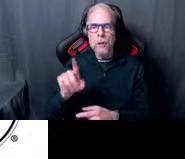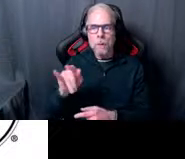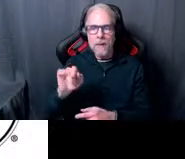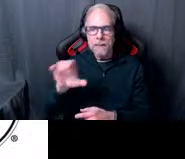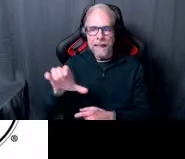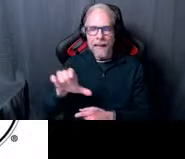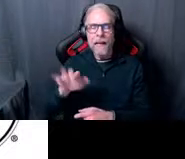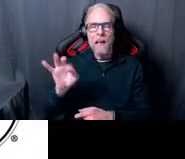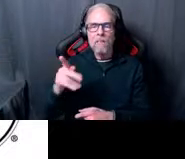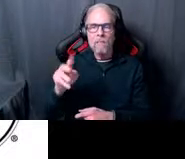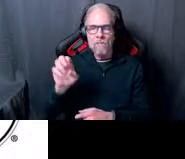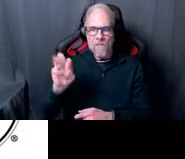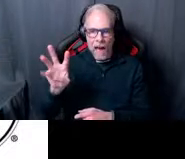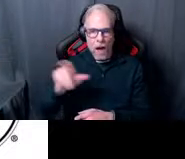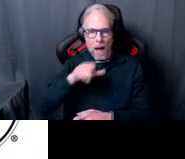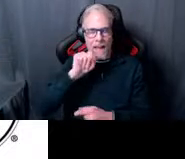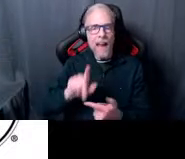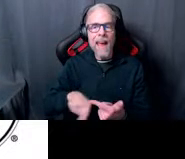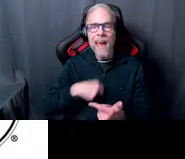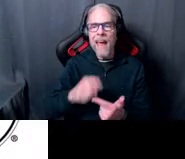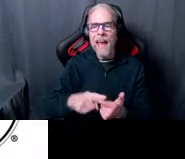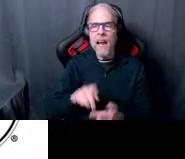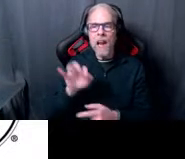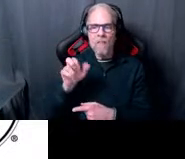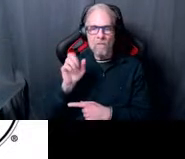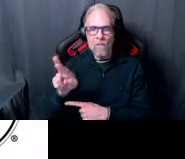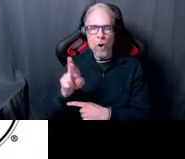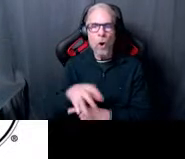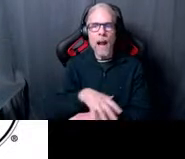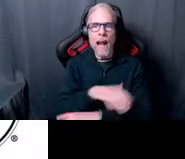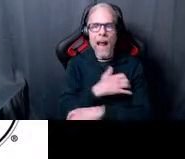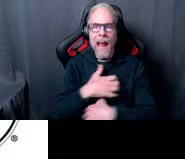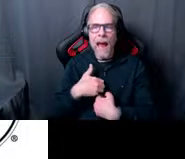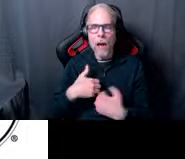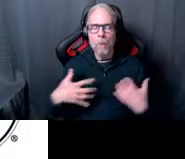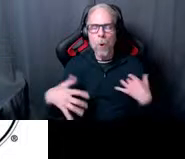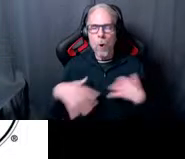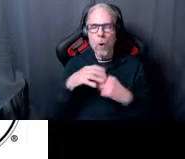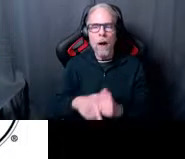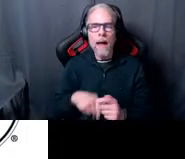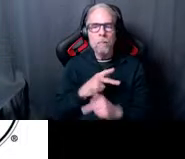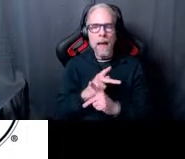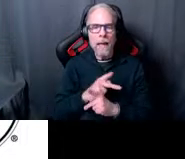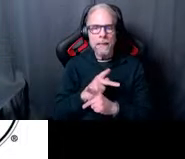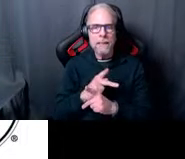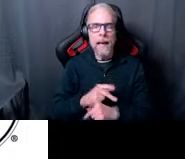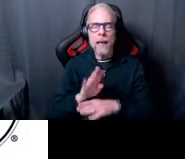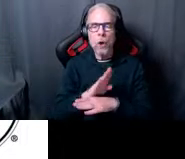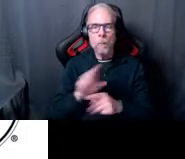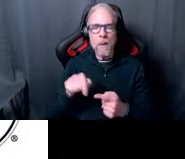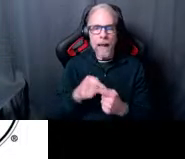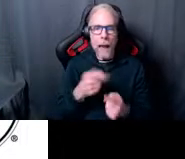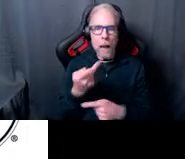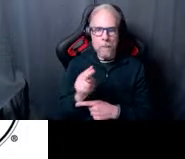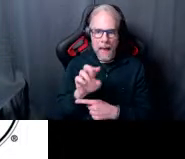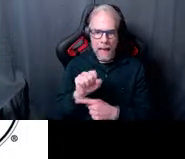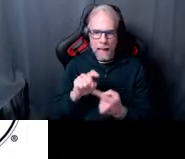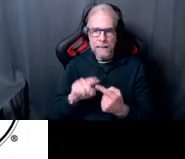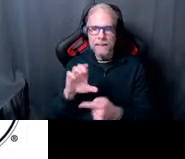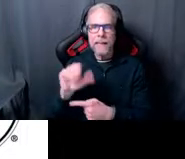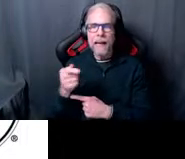and any fur-bearing animal bred and maintained commercially or otherwise within pens, cages,